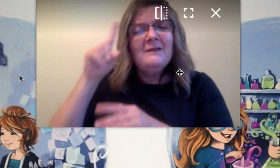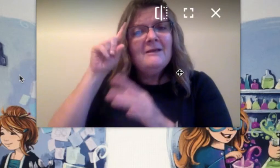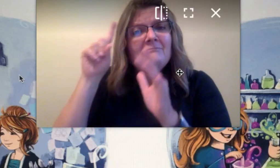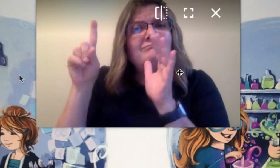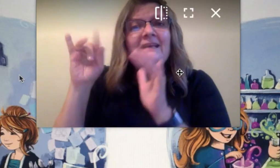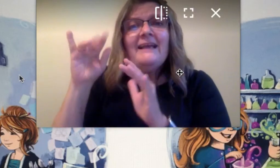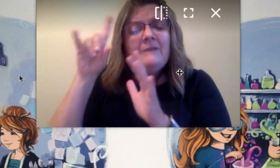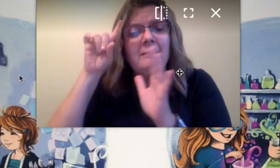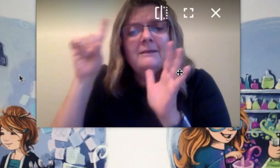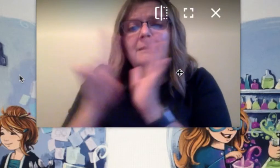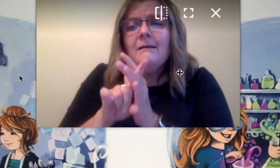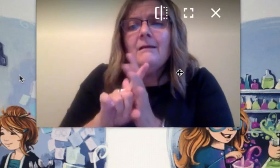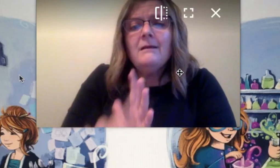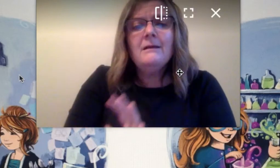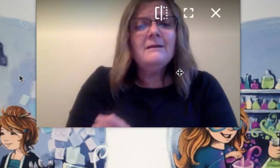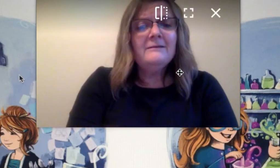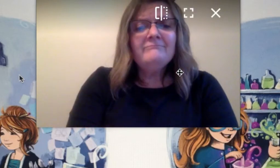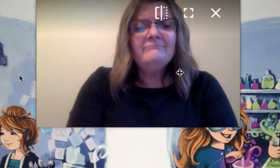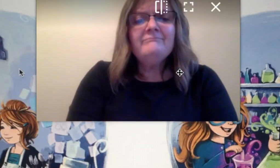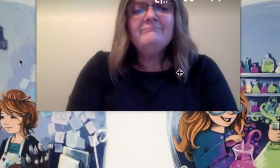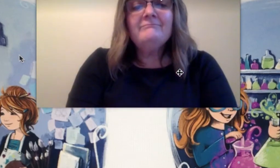other ideas.